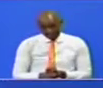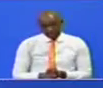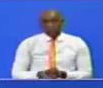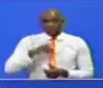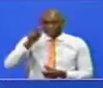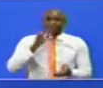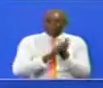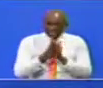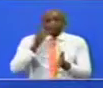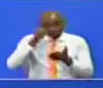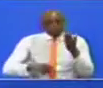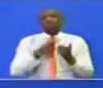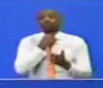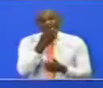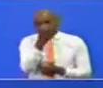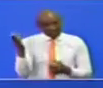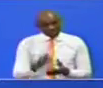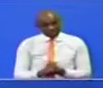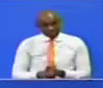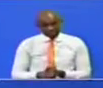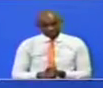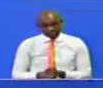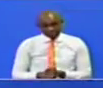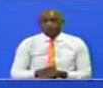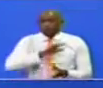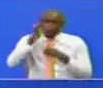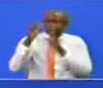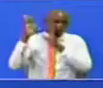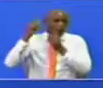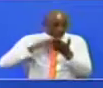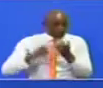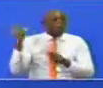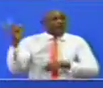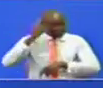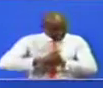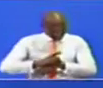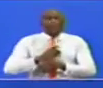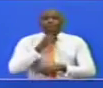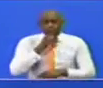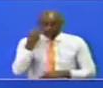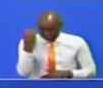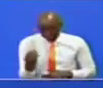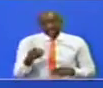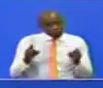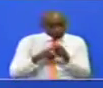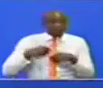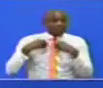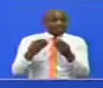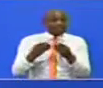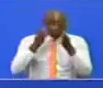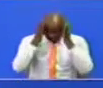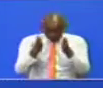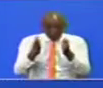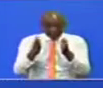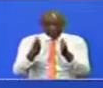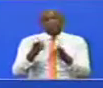who you want to be in the future. All in the hopes that one day the boy child too will be given the attention